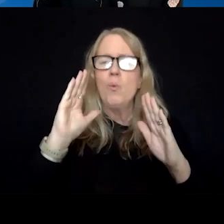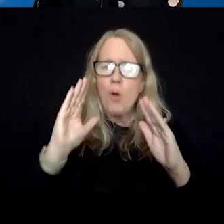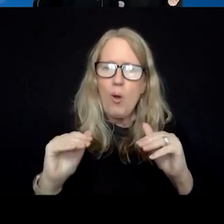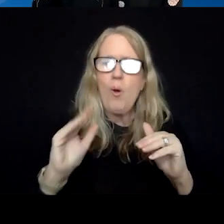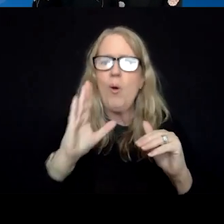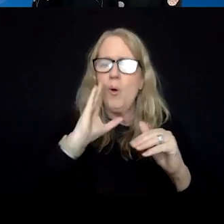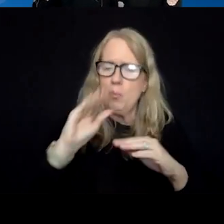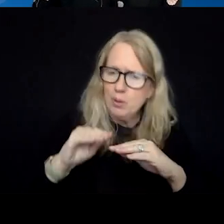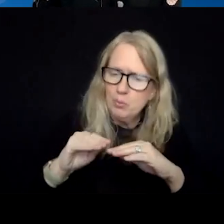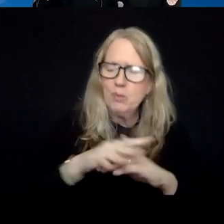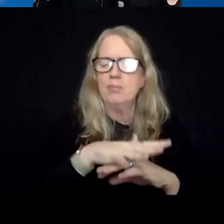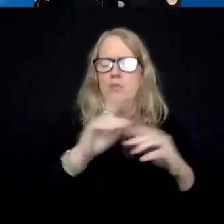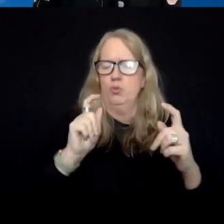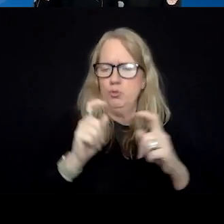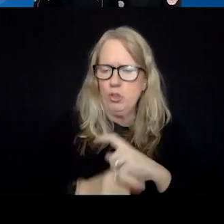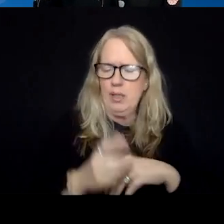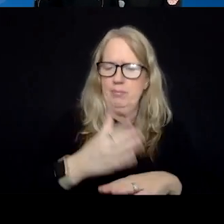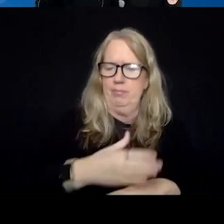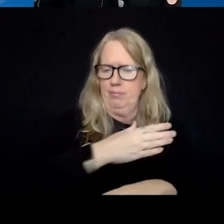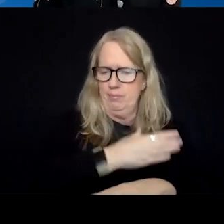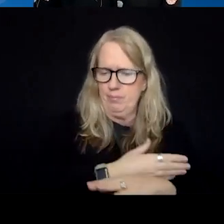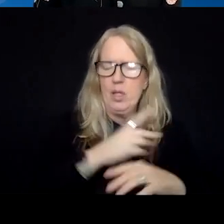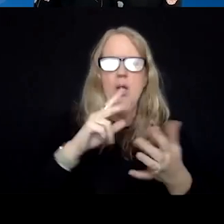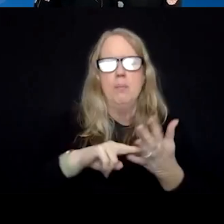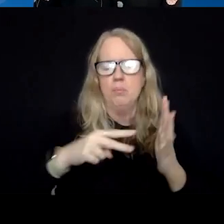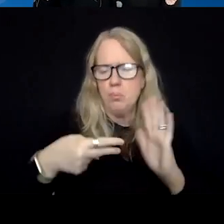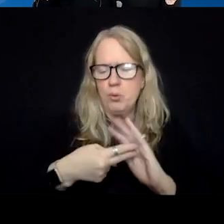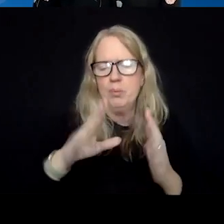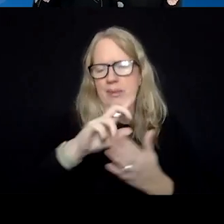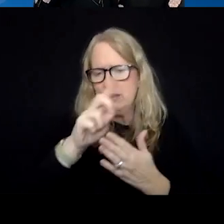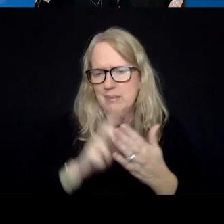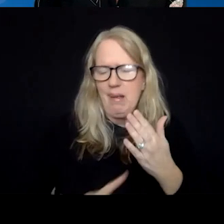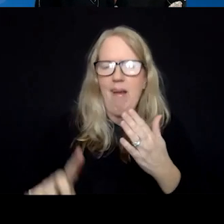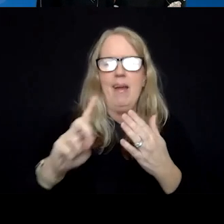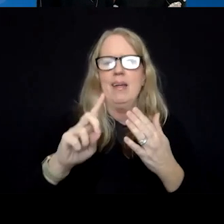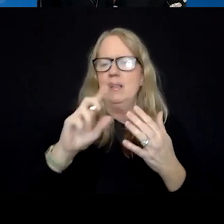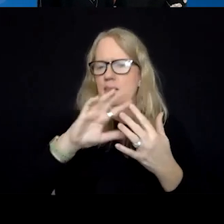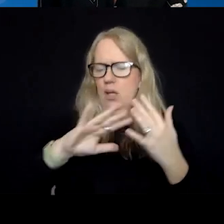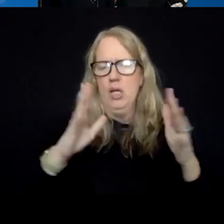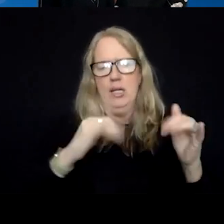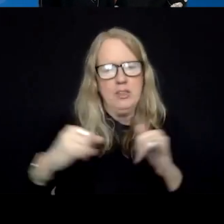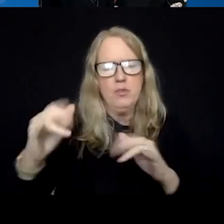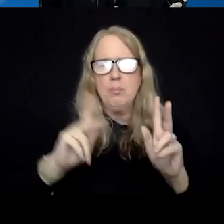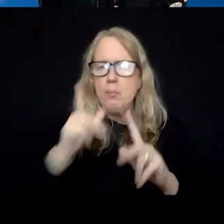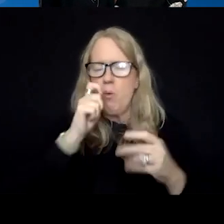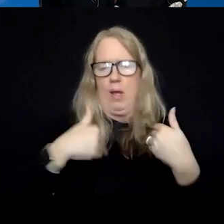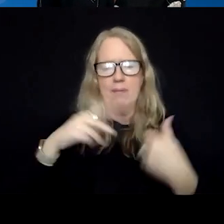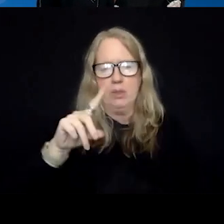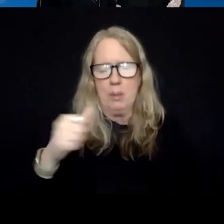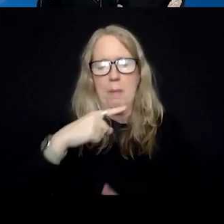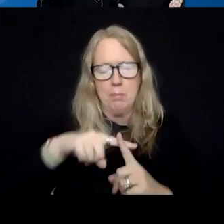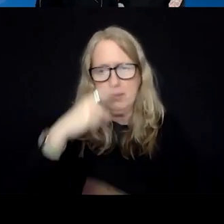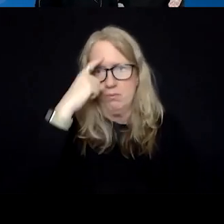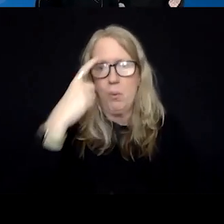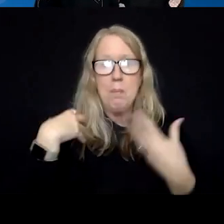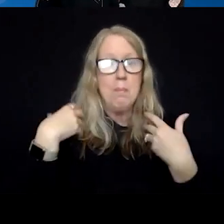change, improvement in policies, service design, and service coordination for individuals with disabilities who also experience mental health